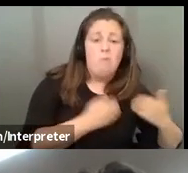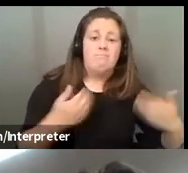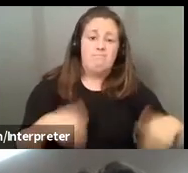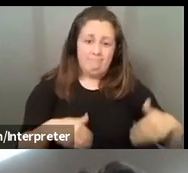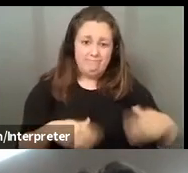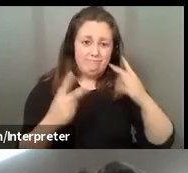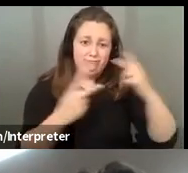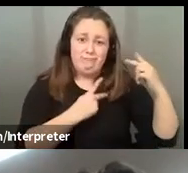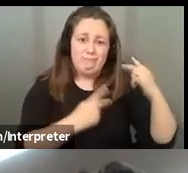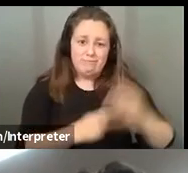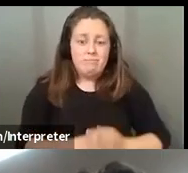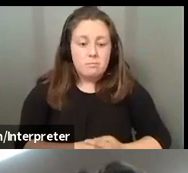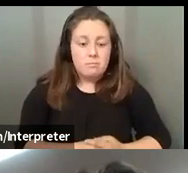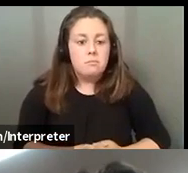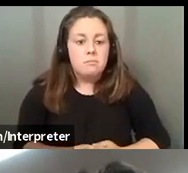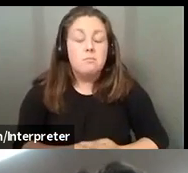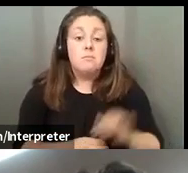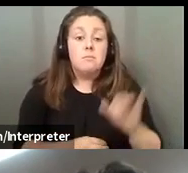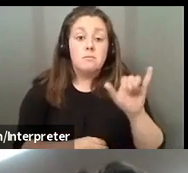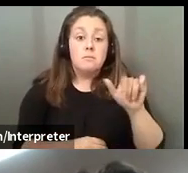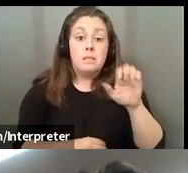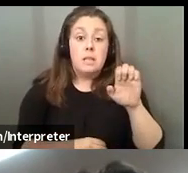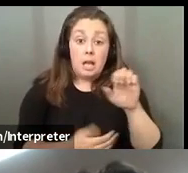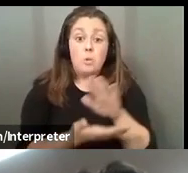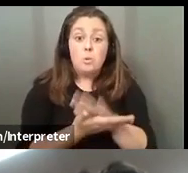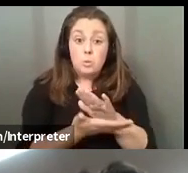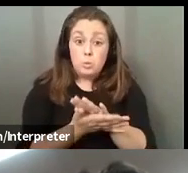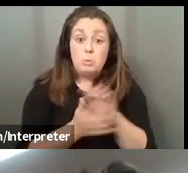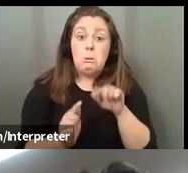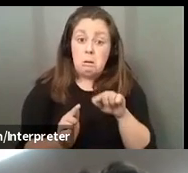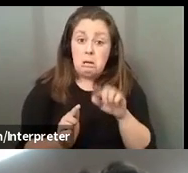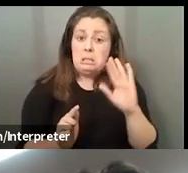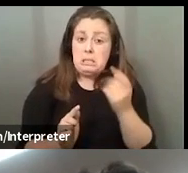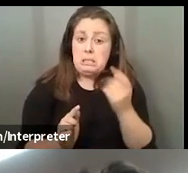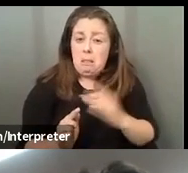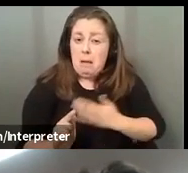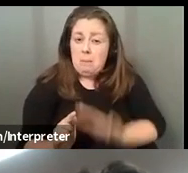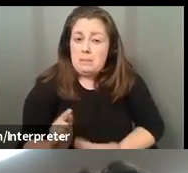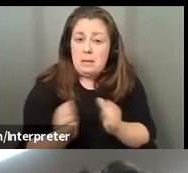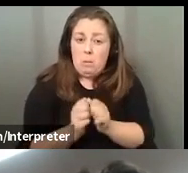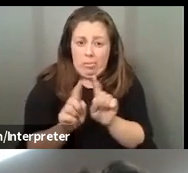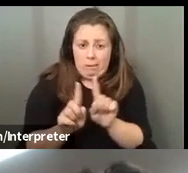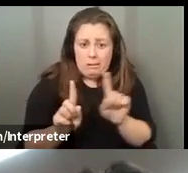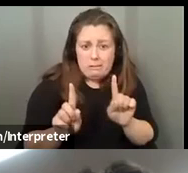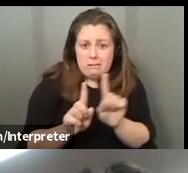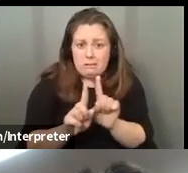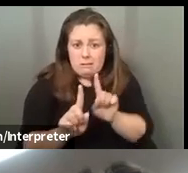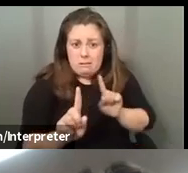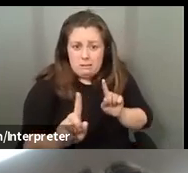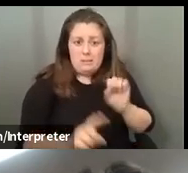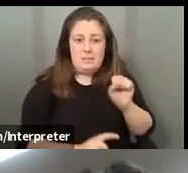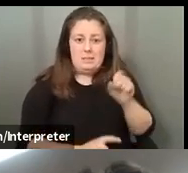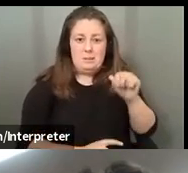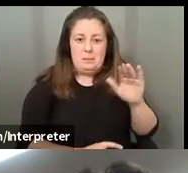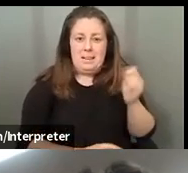A lot of people at the Yale seem to be a little bit upset about the spacing, but I don't think that's something that can